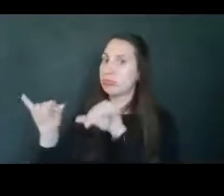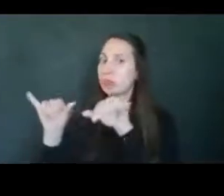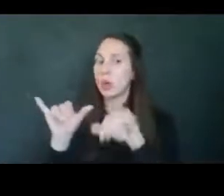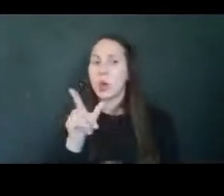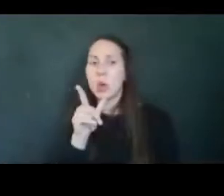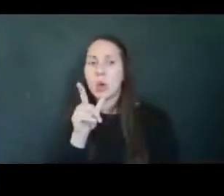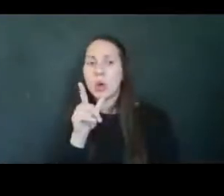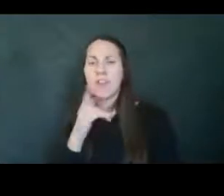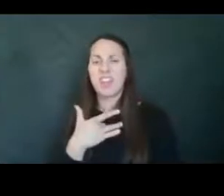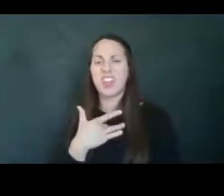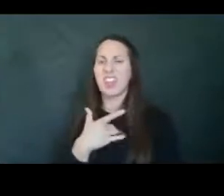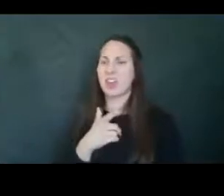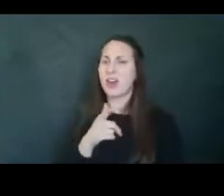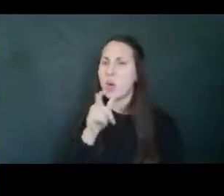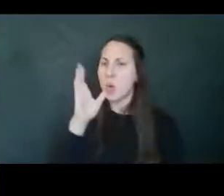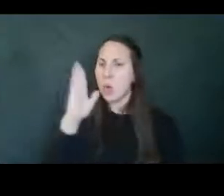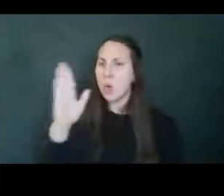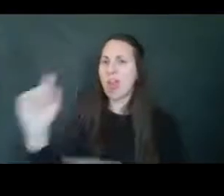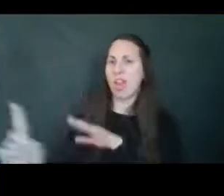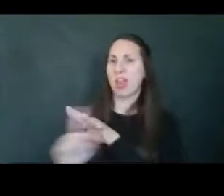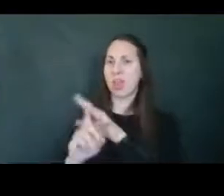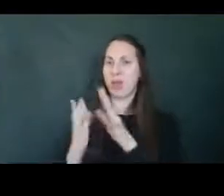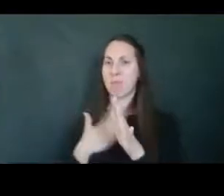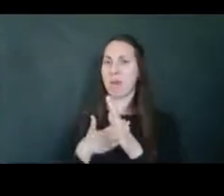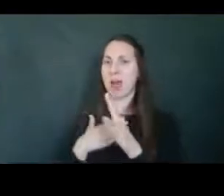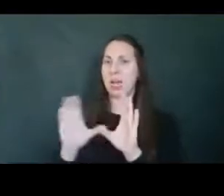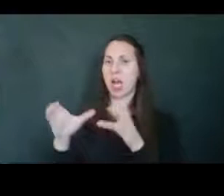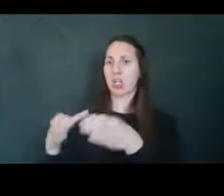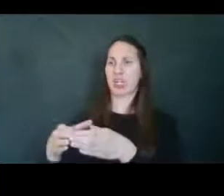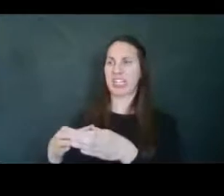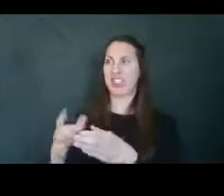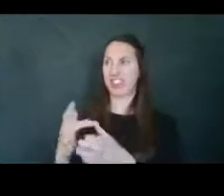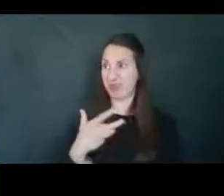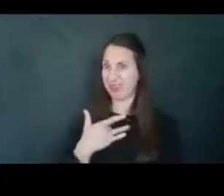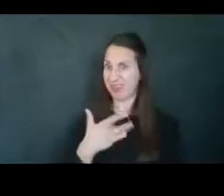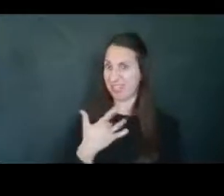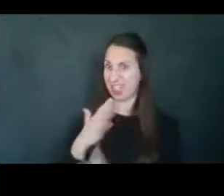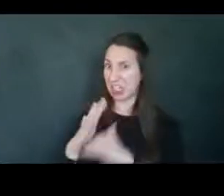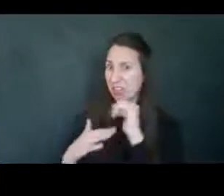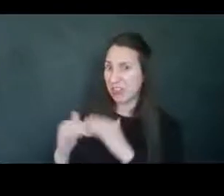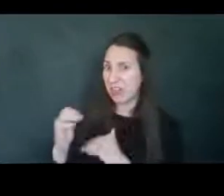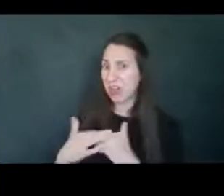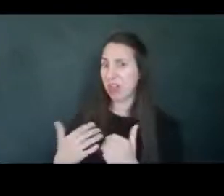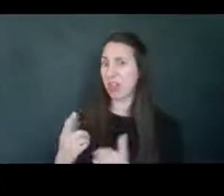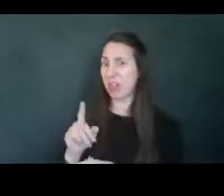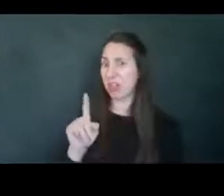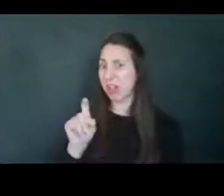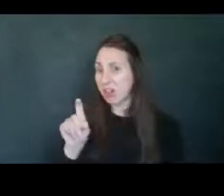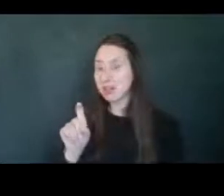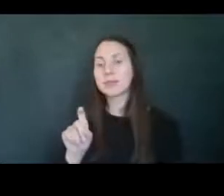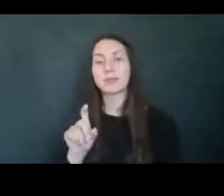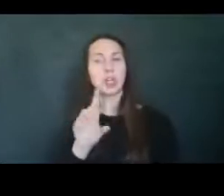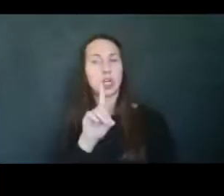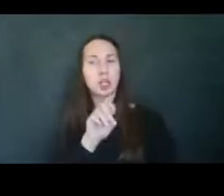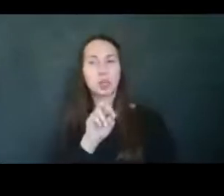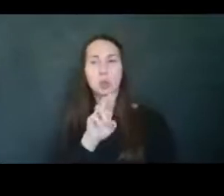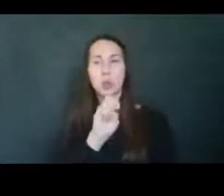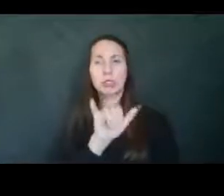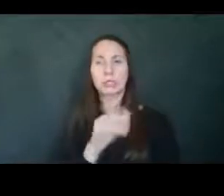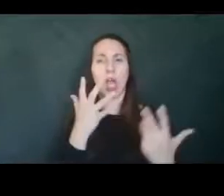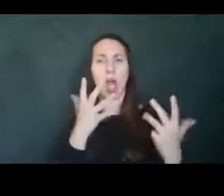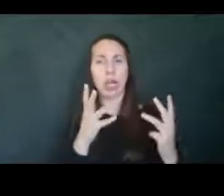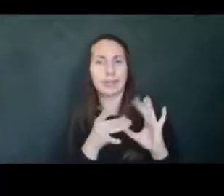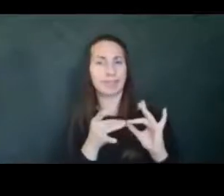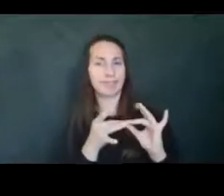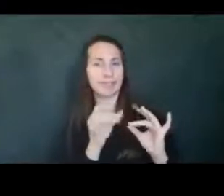my congregation? Am I going to be comfortable? Things that Dorsey has already addressed. I don't know what to do with that